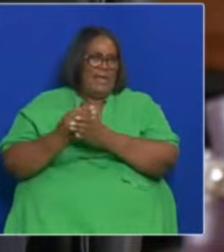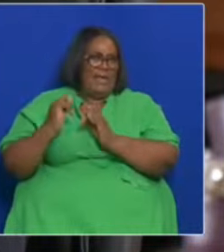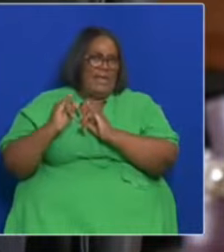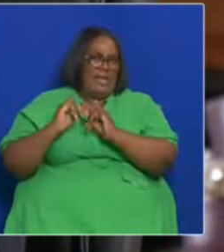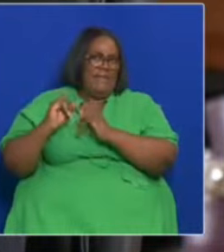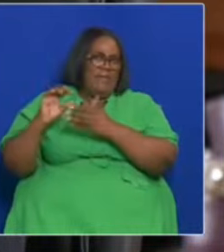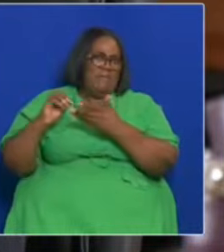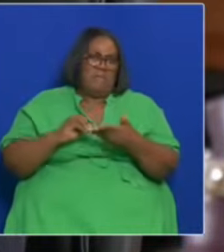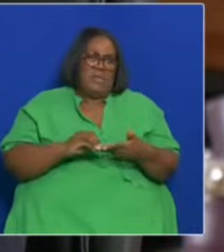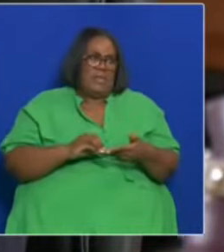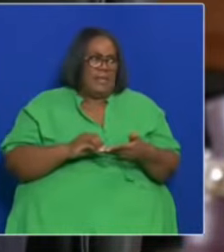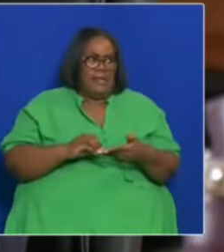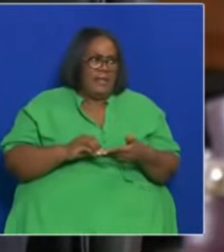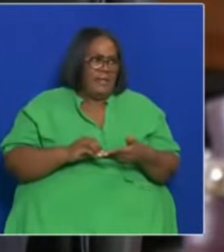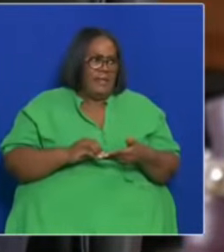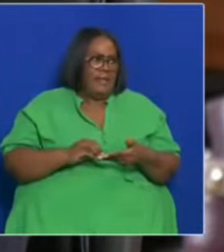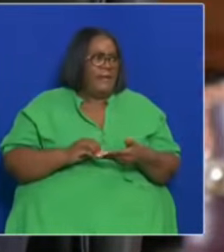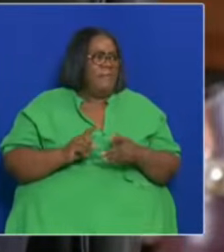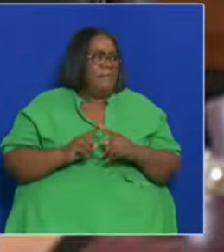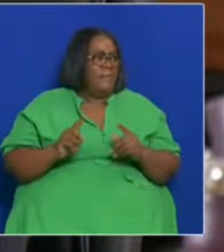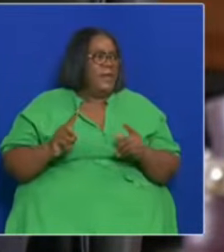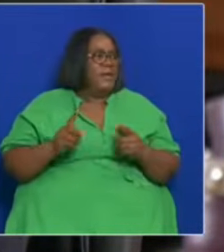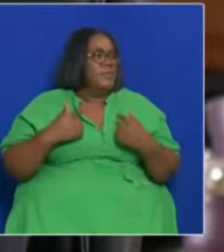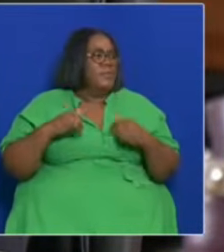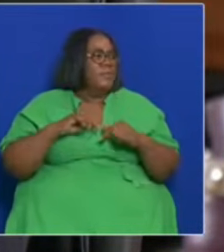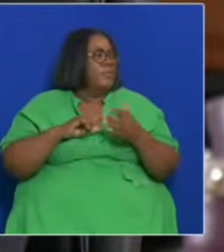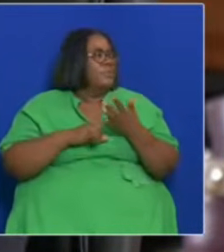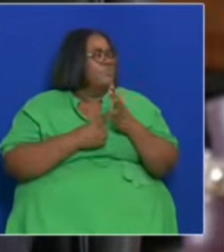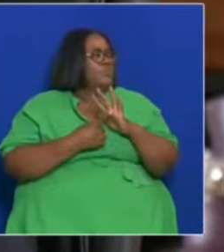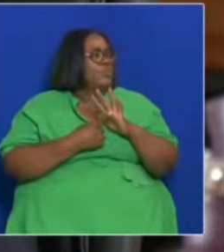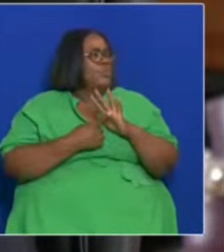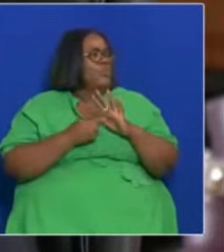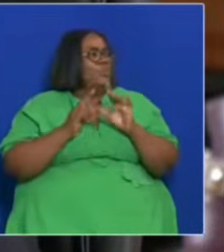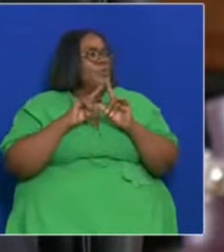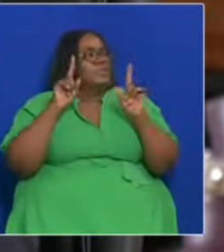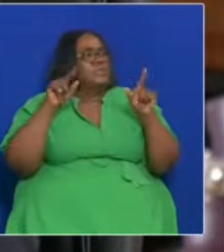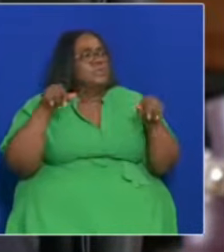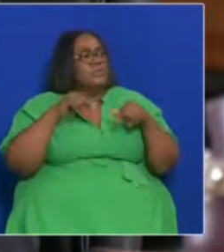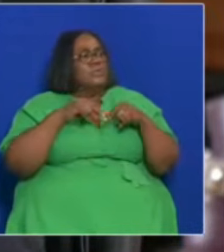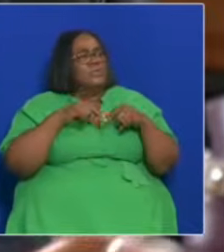we'll just display it on the screen.